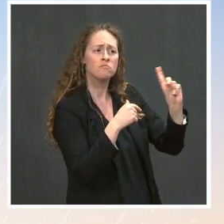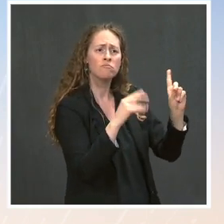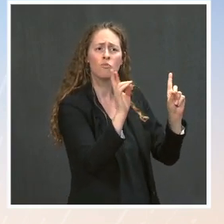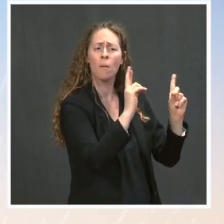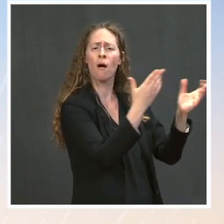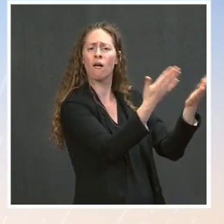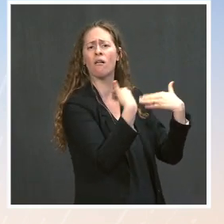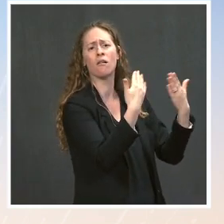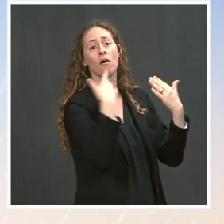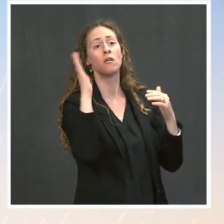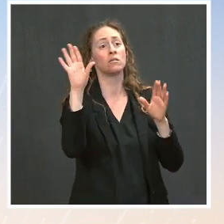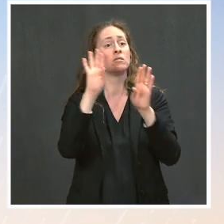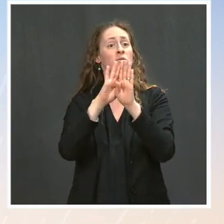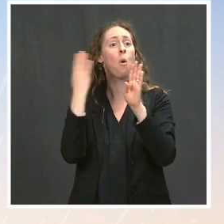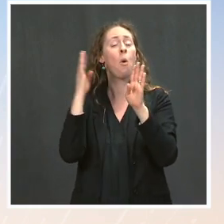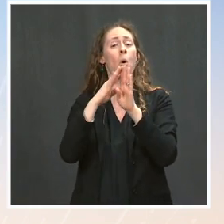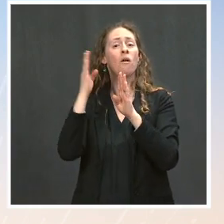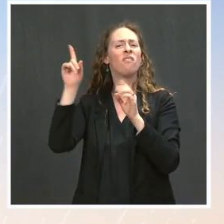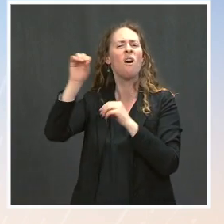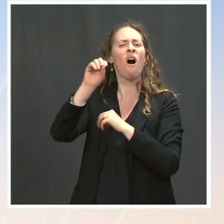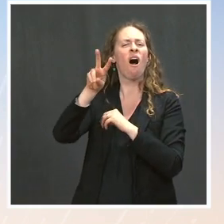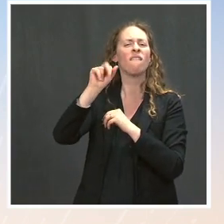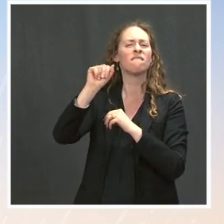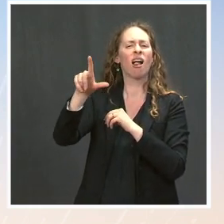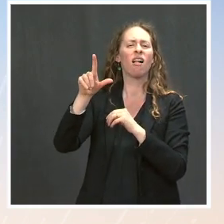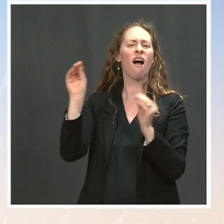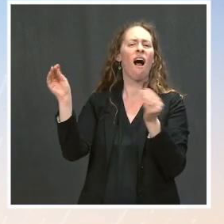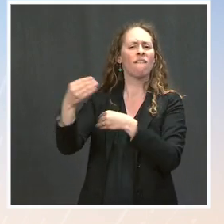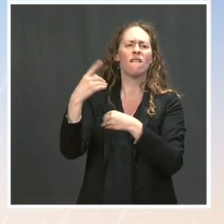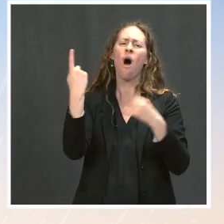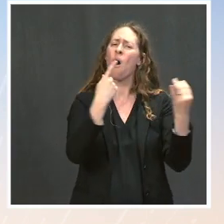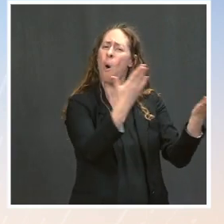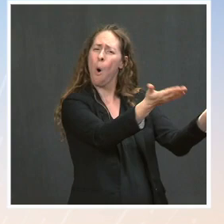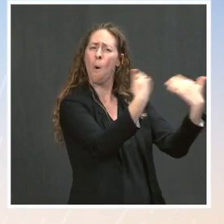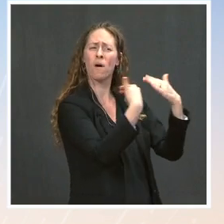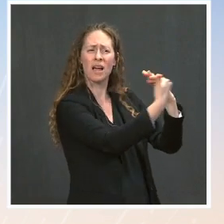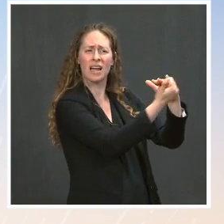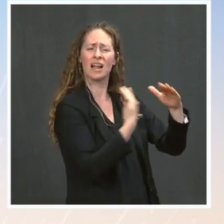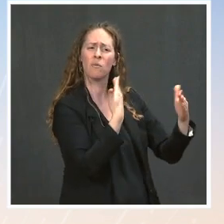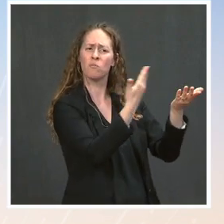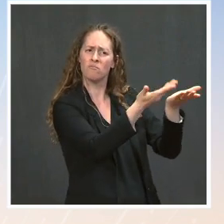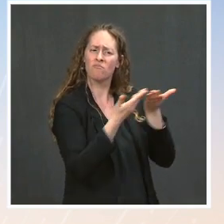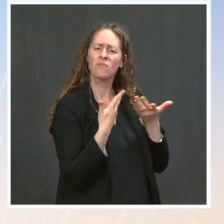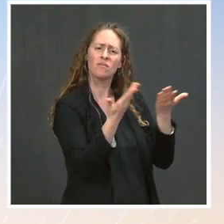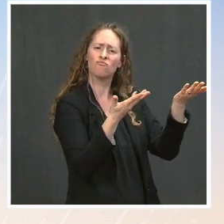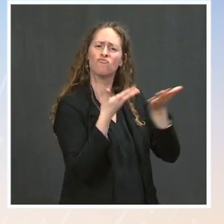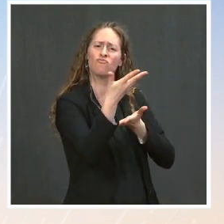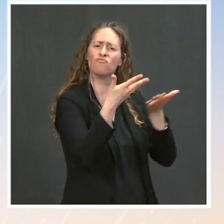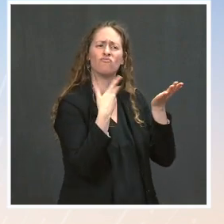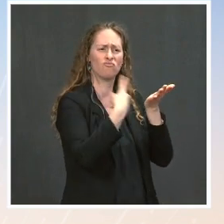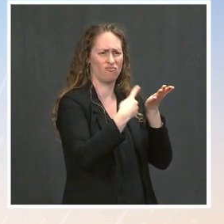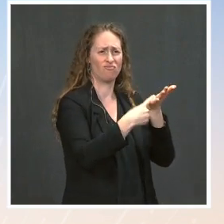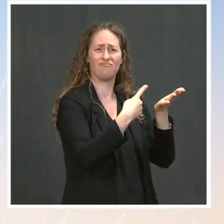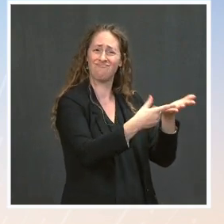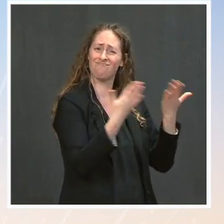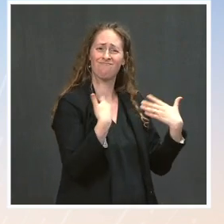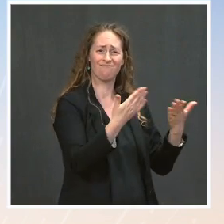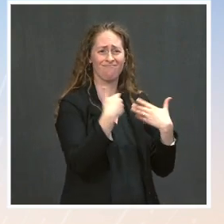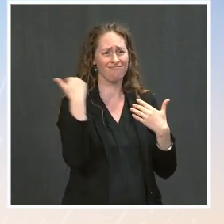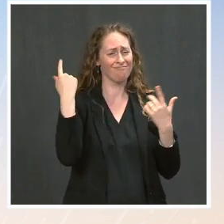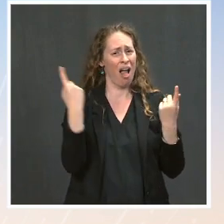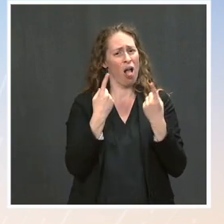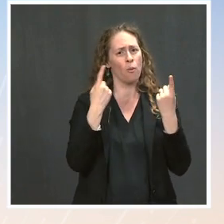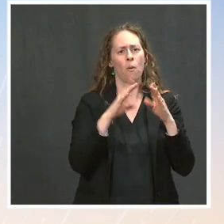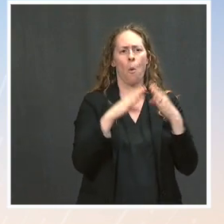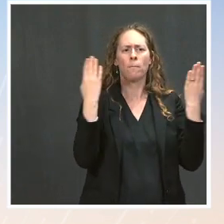to members of Congress of different viewpoints to get work done for the American people. And he certainly believes that's what people elected him to